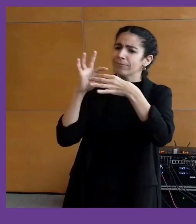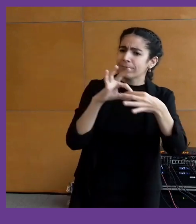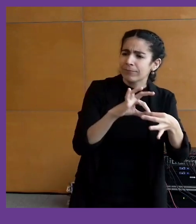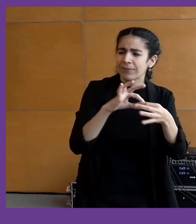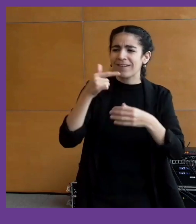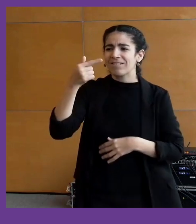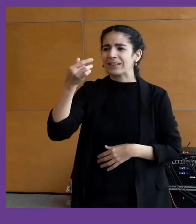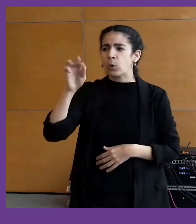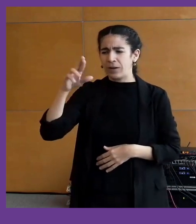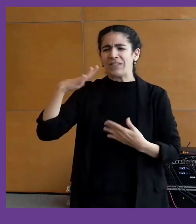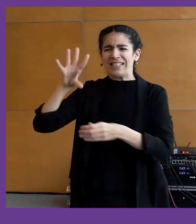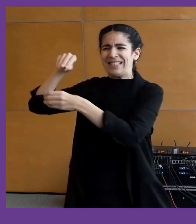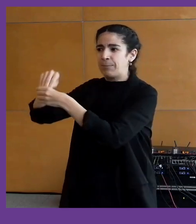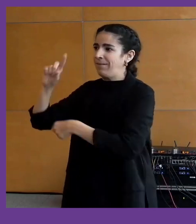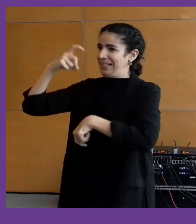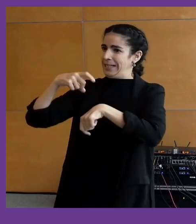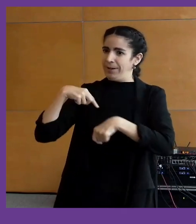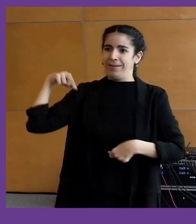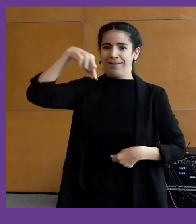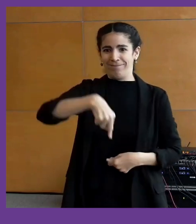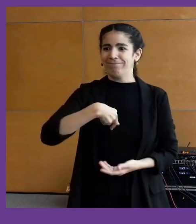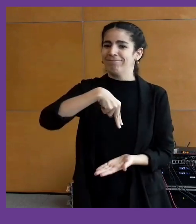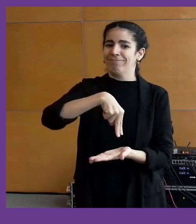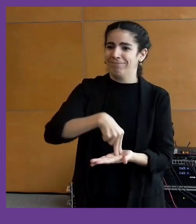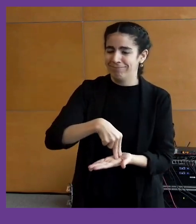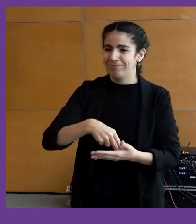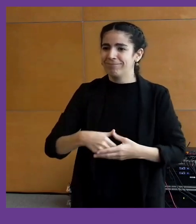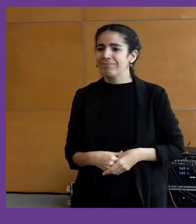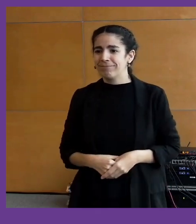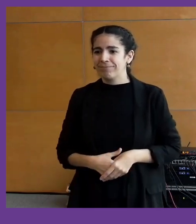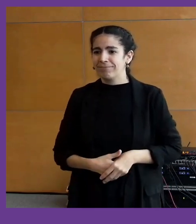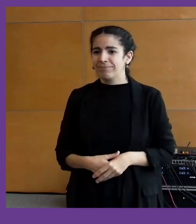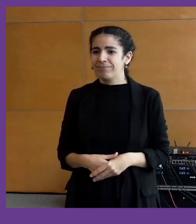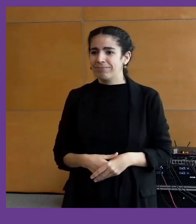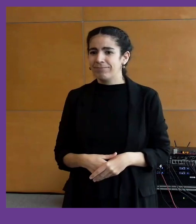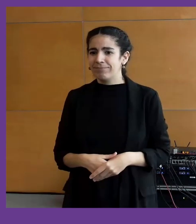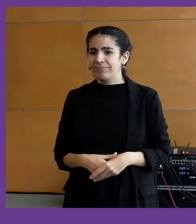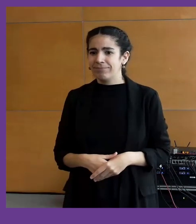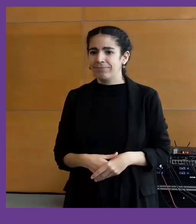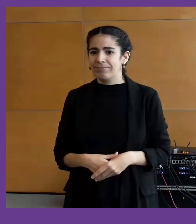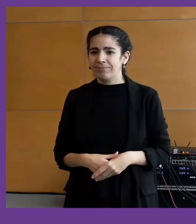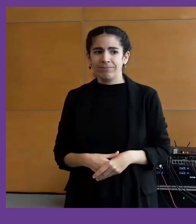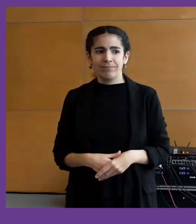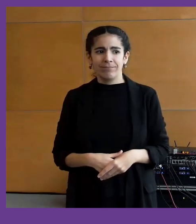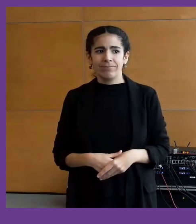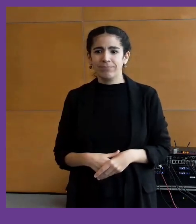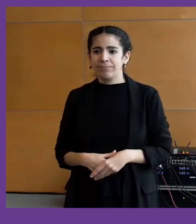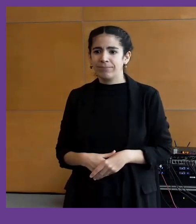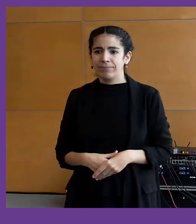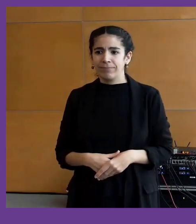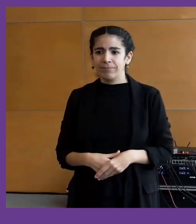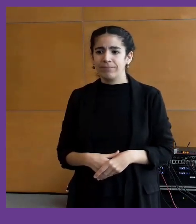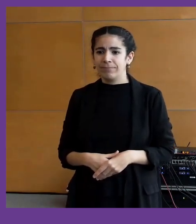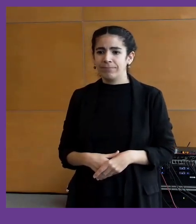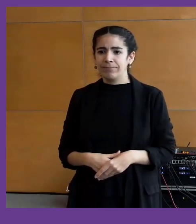IFEMA for making this happen again. It's really important, as we know, and we observed during the COVID times.